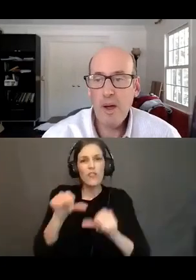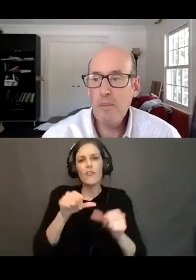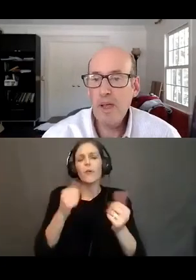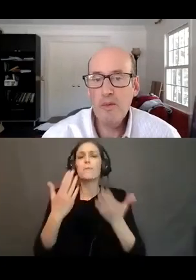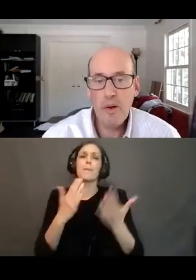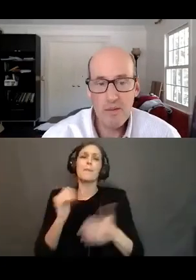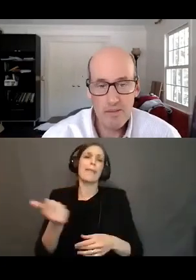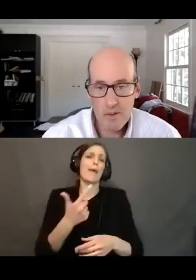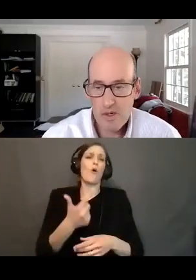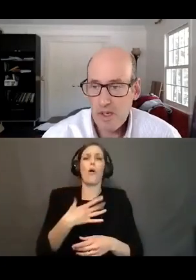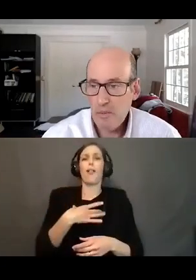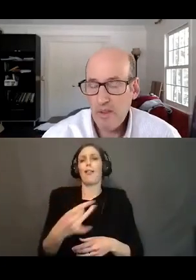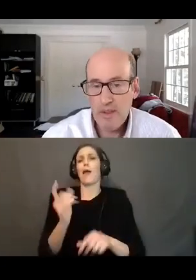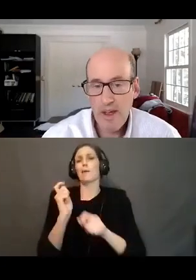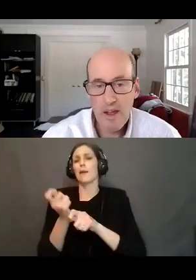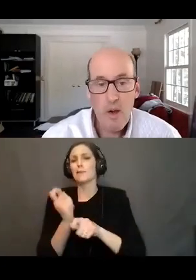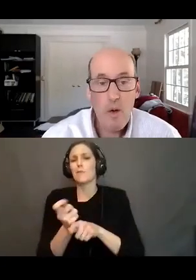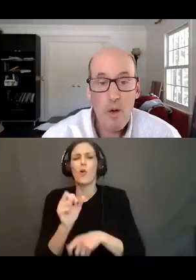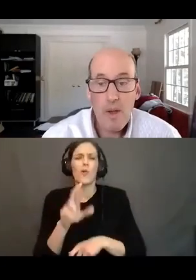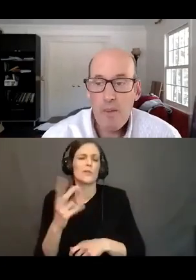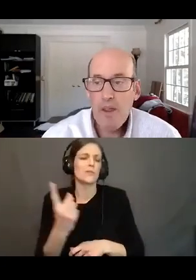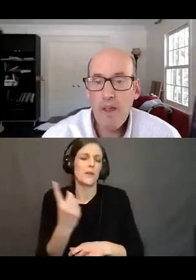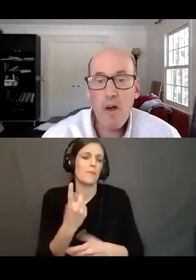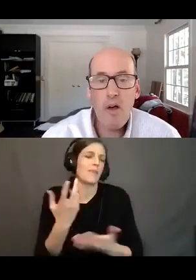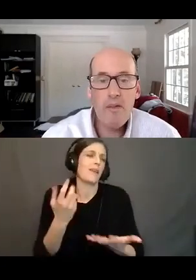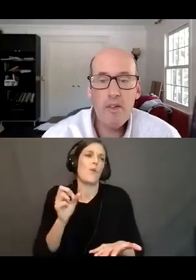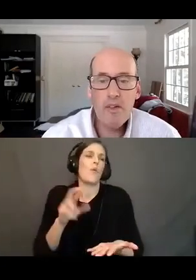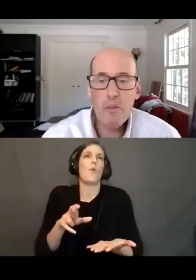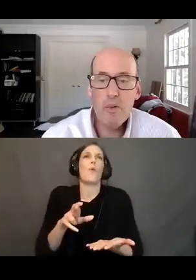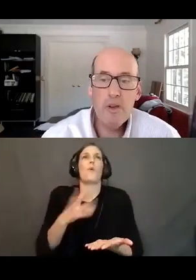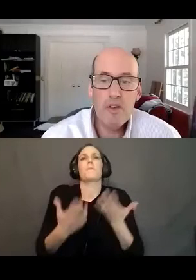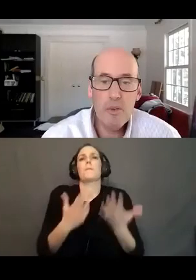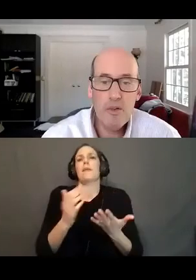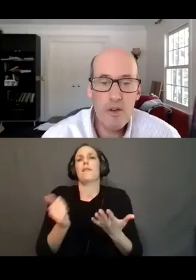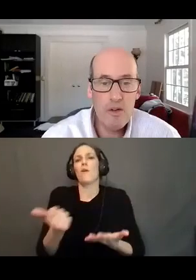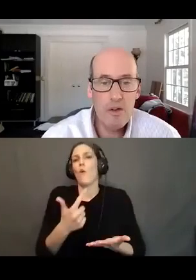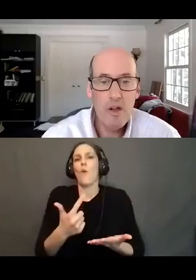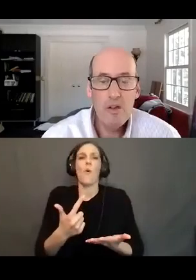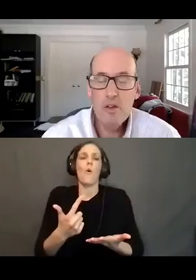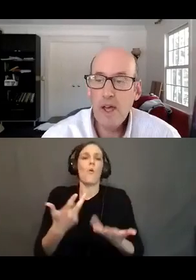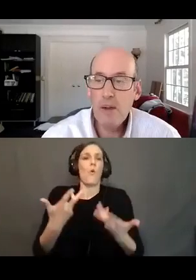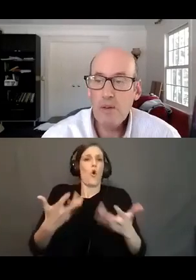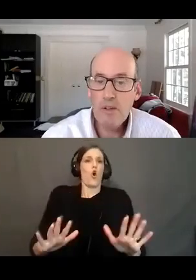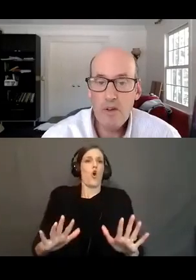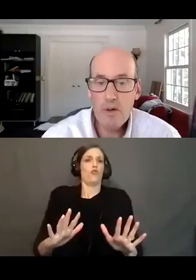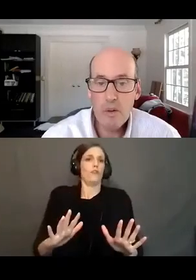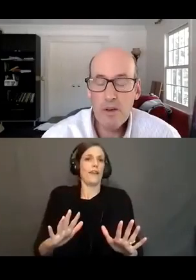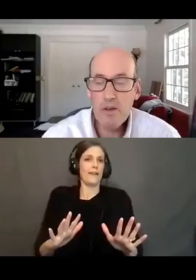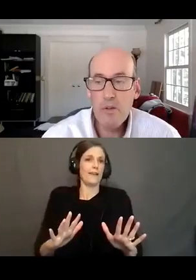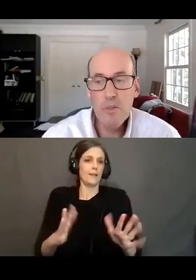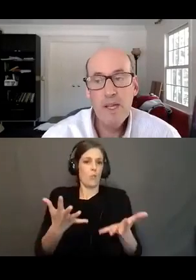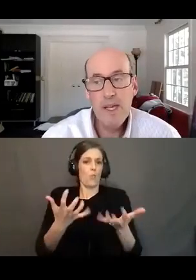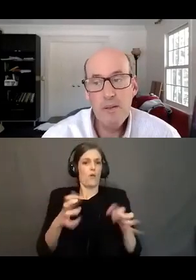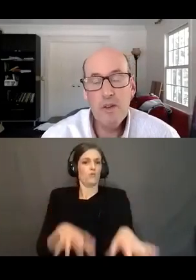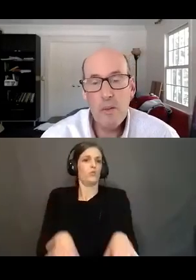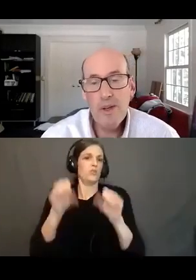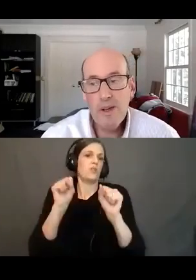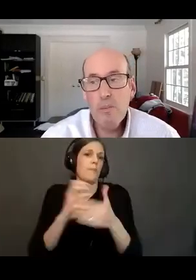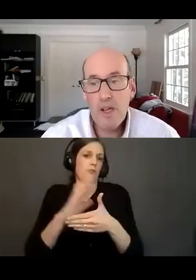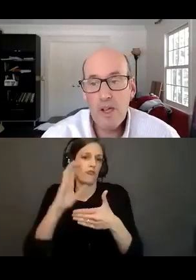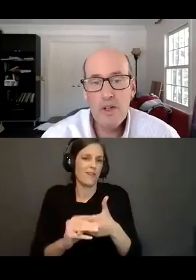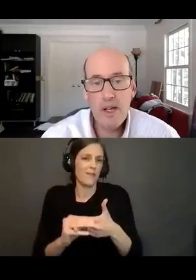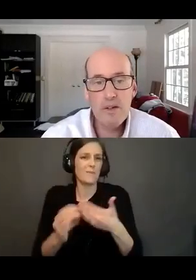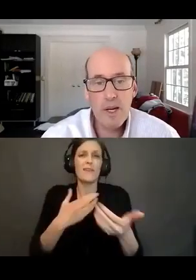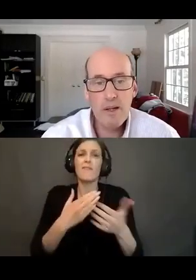talking about baseball or something like that. Or maybe they all have the same predisposition to adopting the new curriculum, even though we